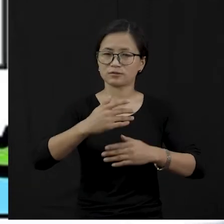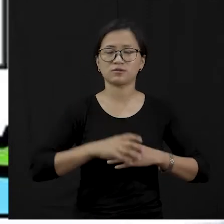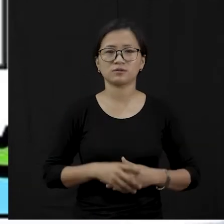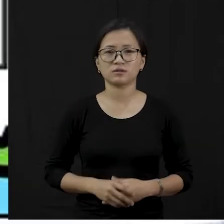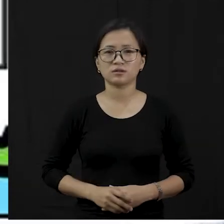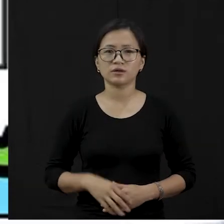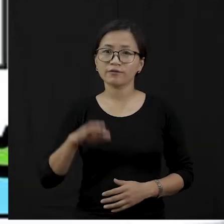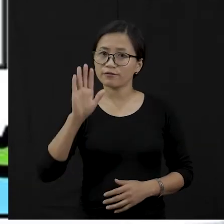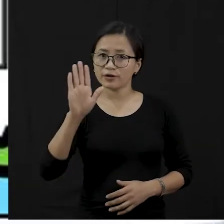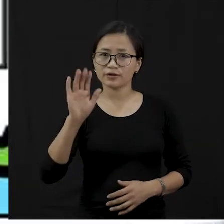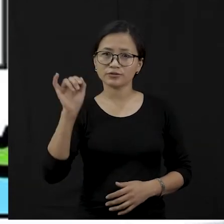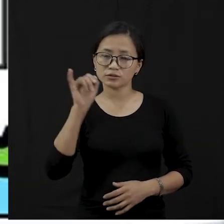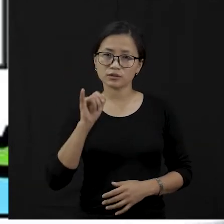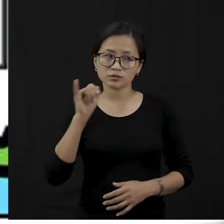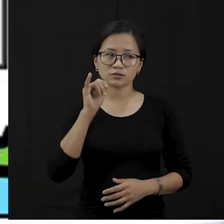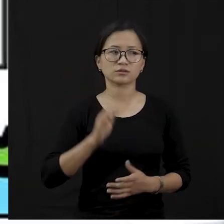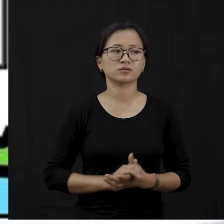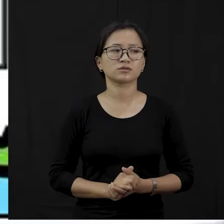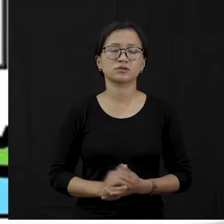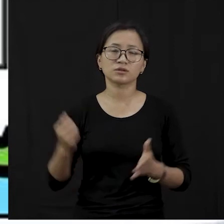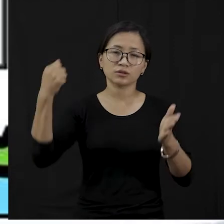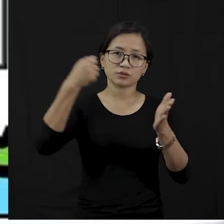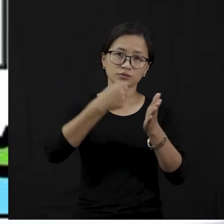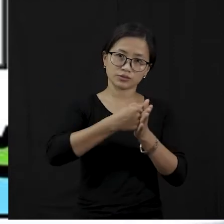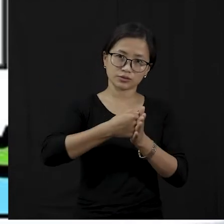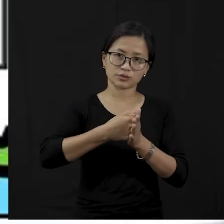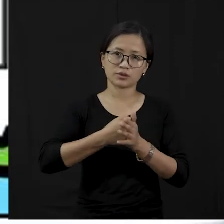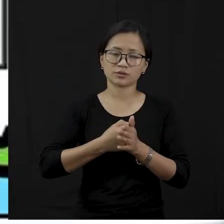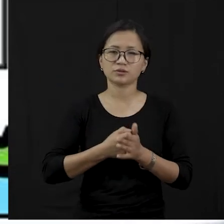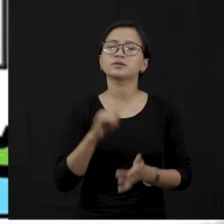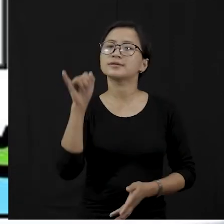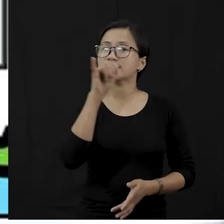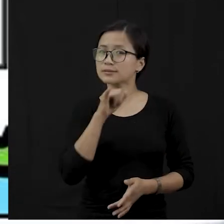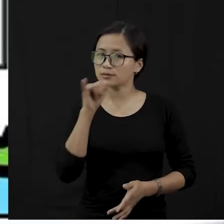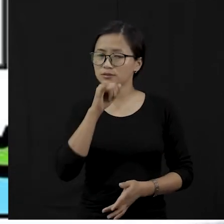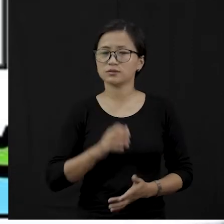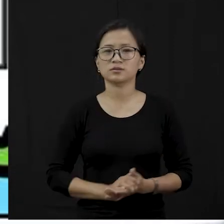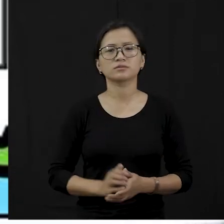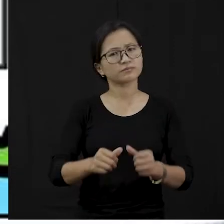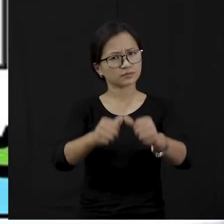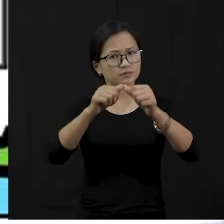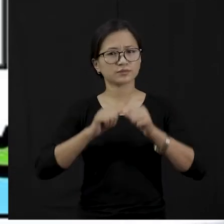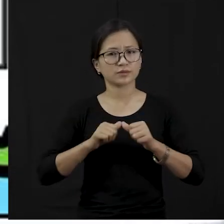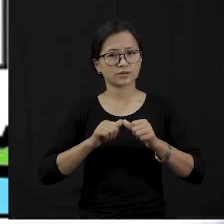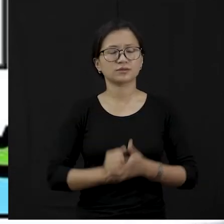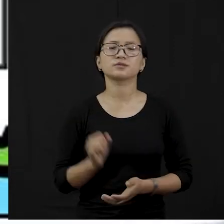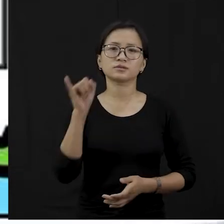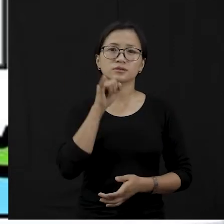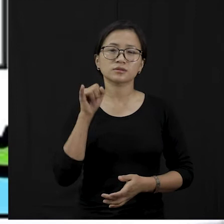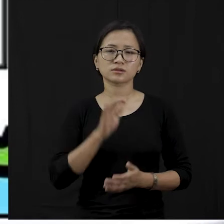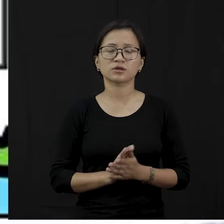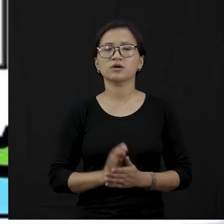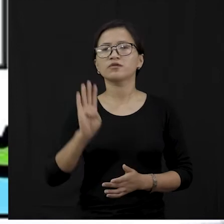5, 6. Then you reach at 6. Yes, the answer is 6. 4